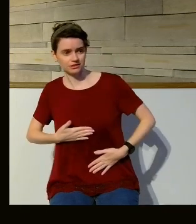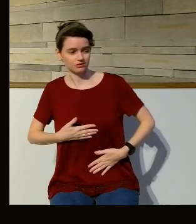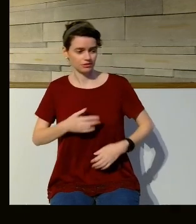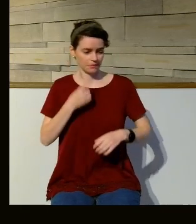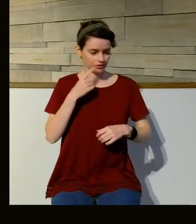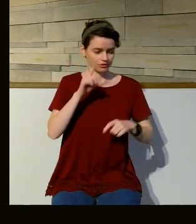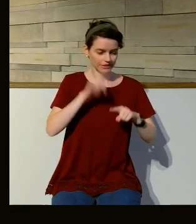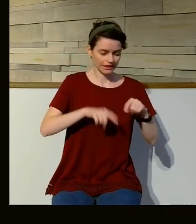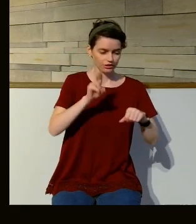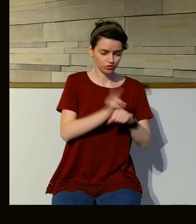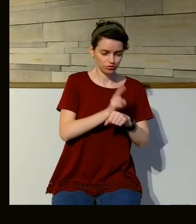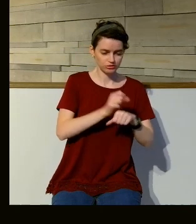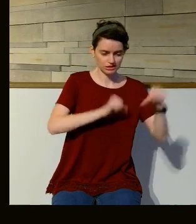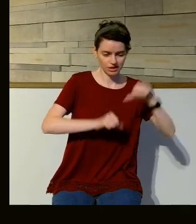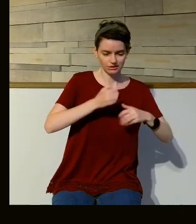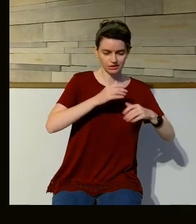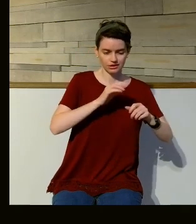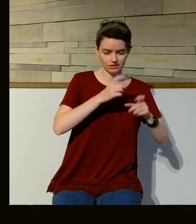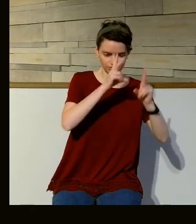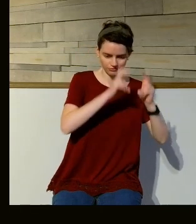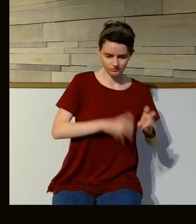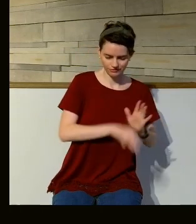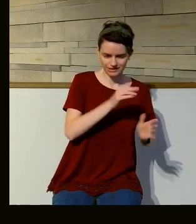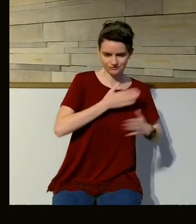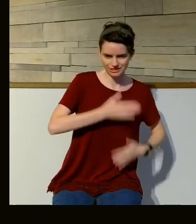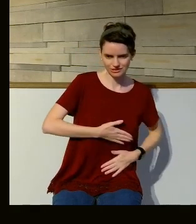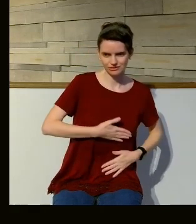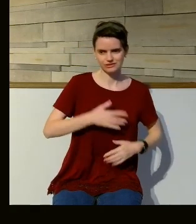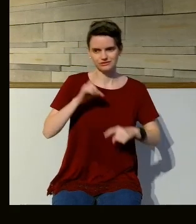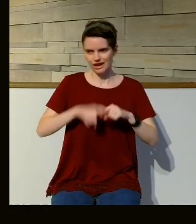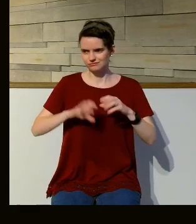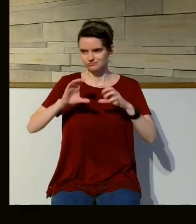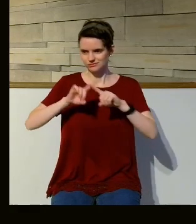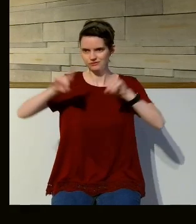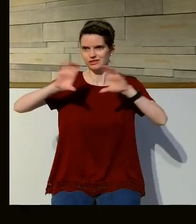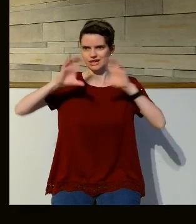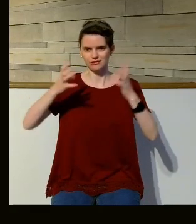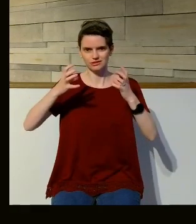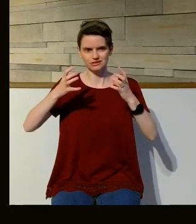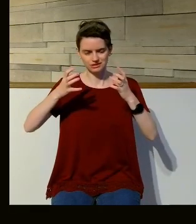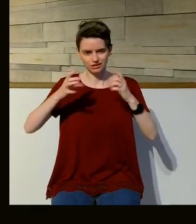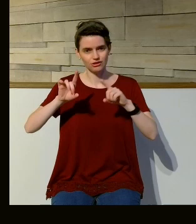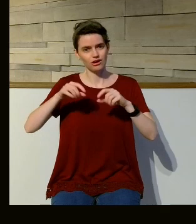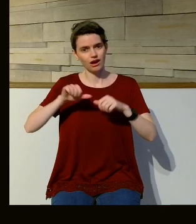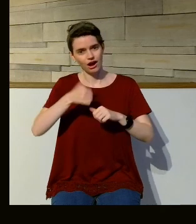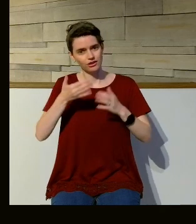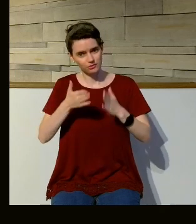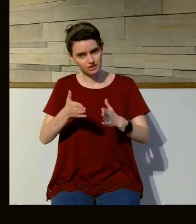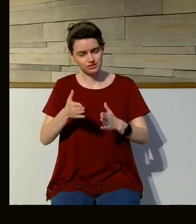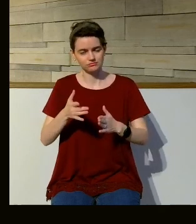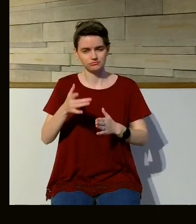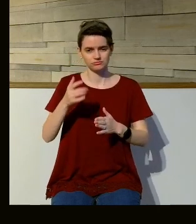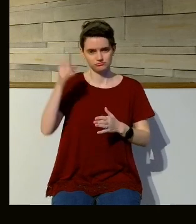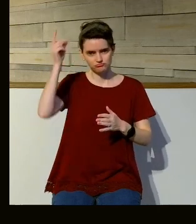discipline that is limited to the physical to try and investigate something non-physical. It is a category fallacy. There are other ways in which we can do this, logic,